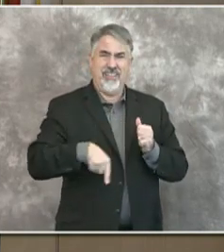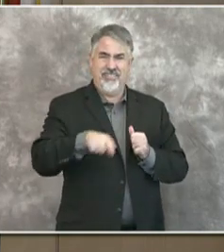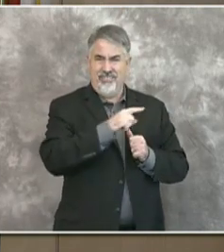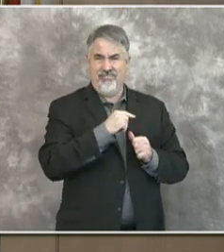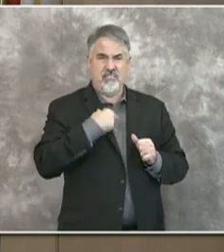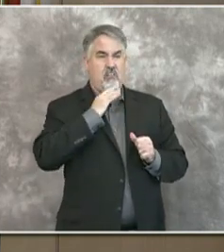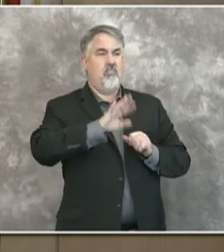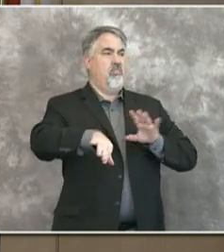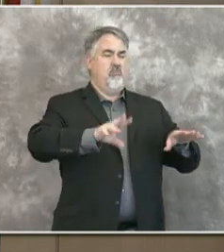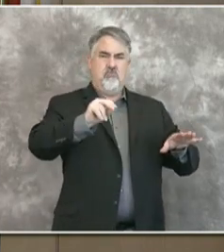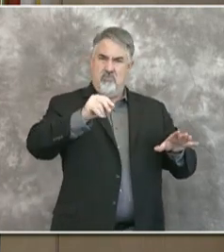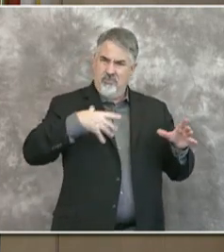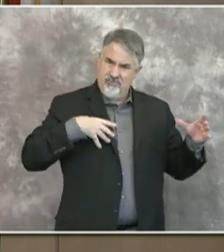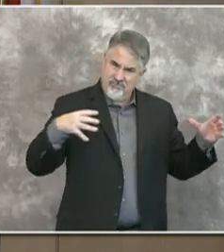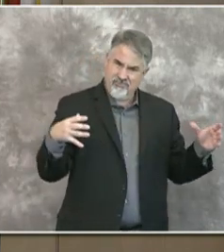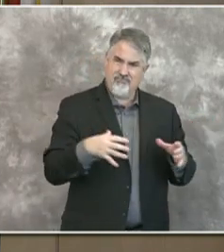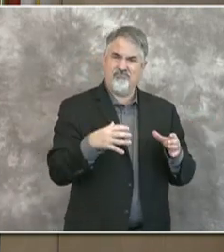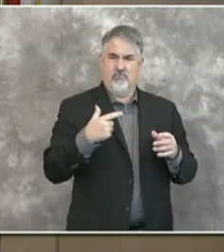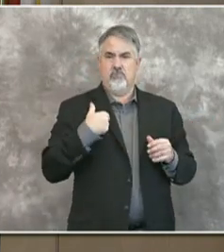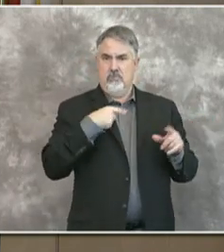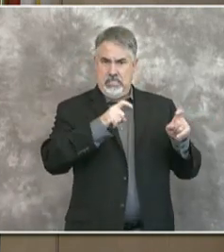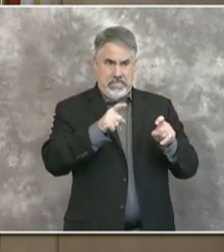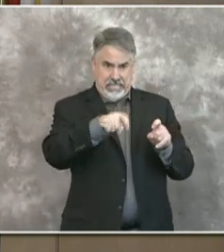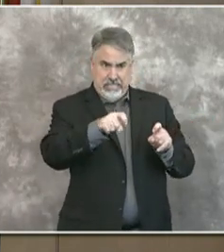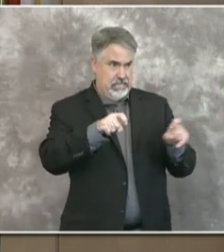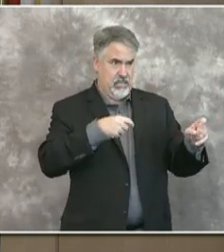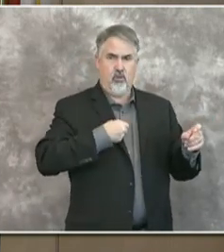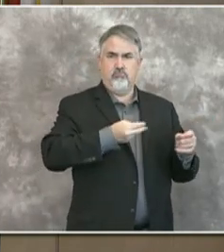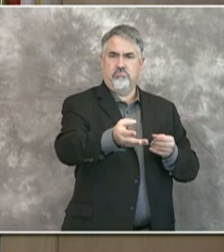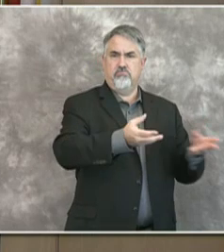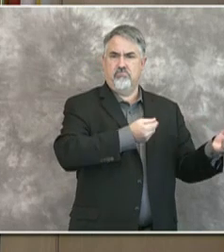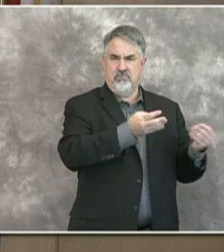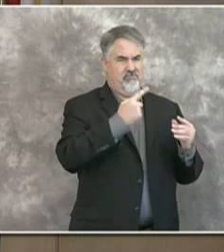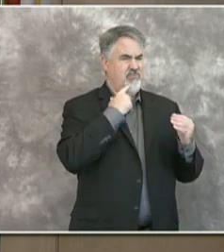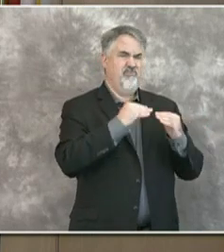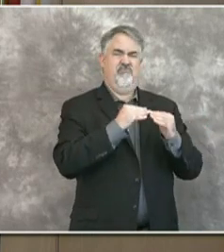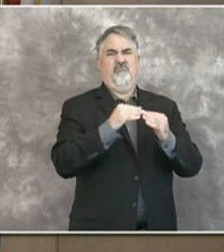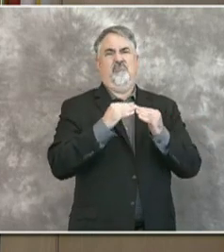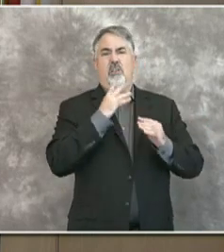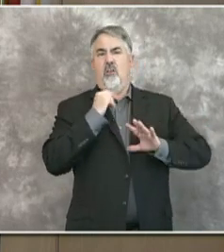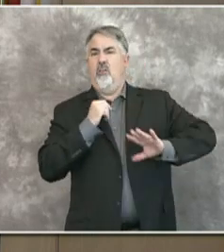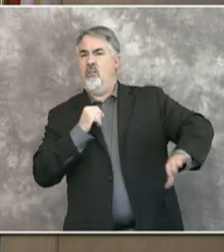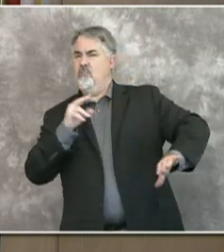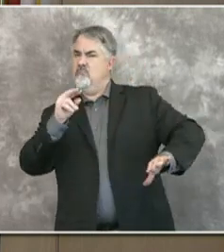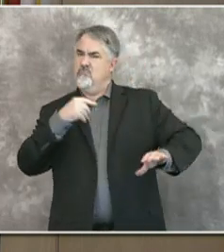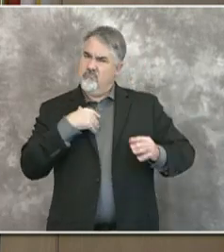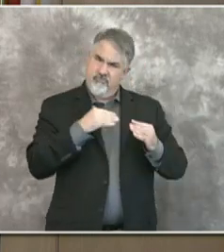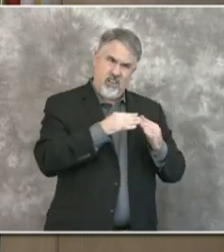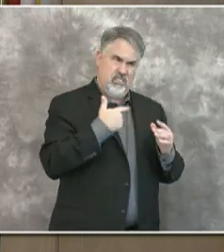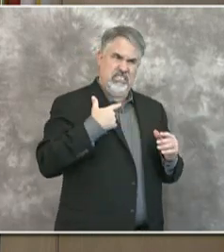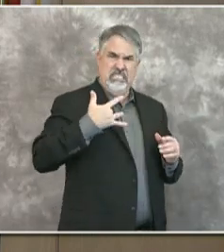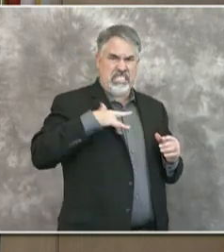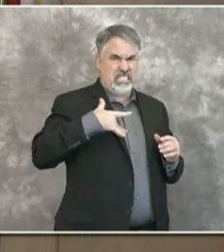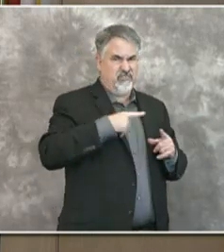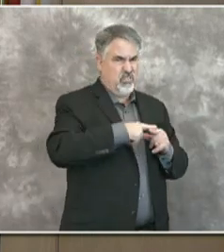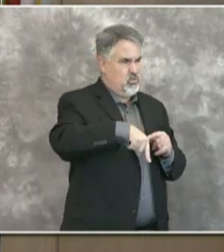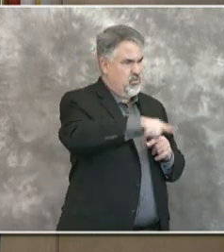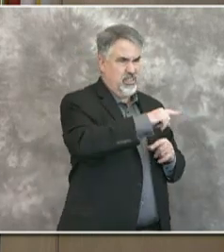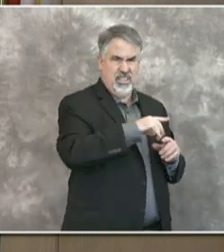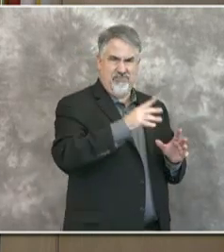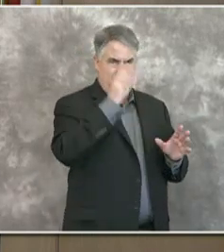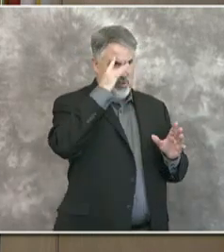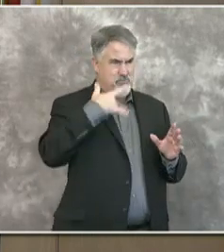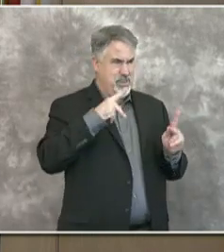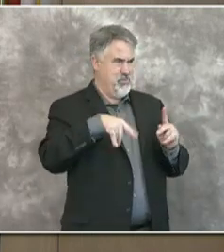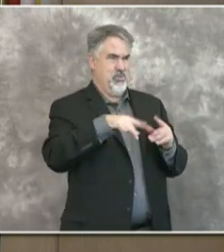our community members, addressing equity among our vulnerable populations, and we're engaging in conversations with